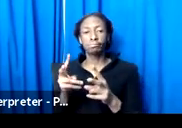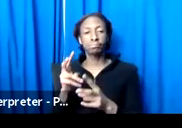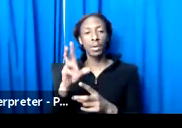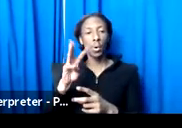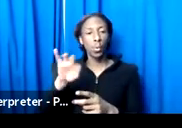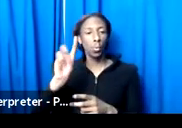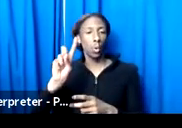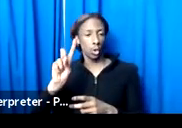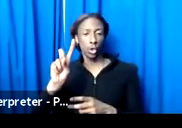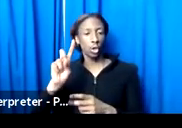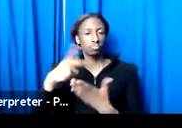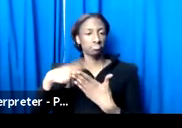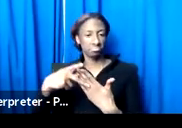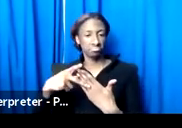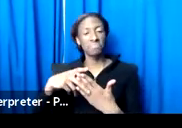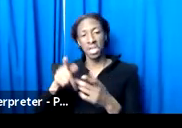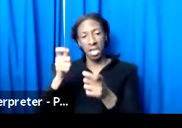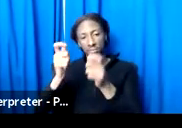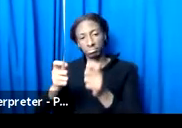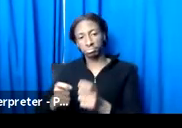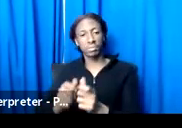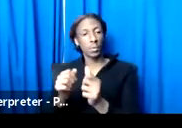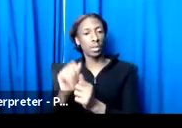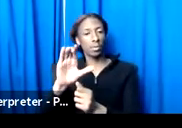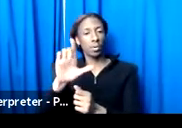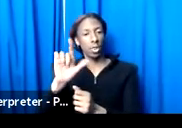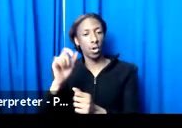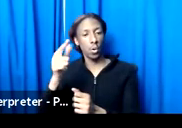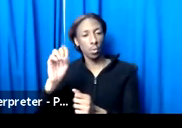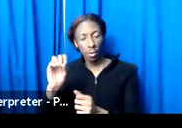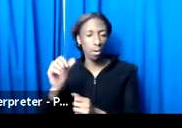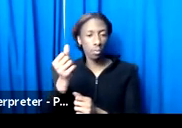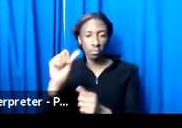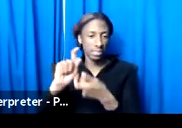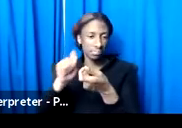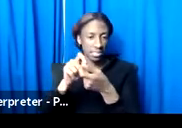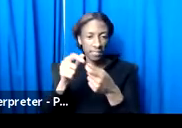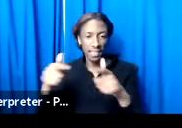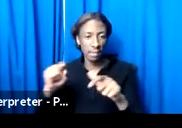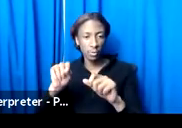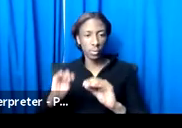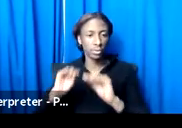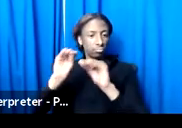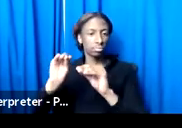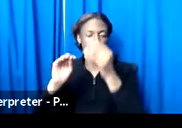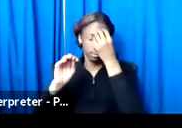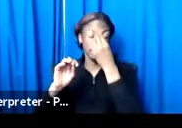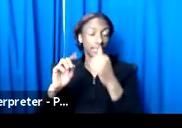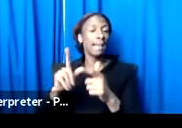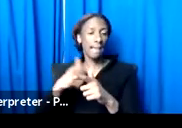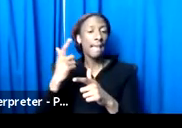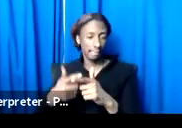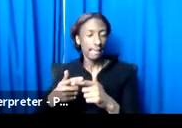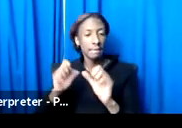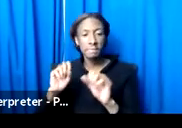document. And then you can customize it with your logo, with any specific language that you want to include. And then you can put that